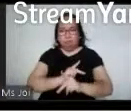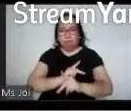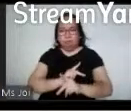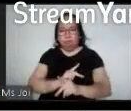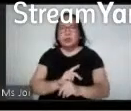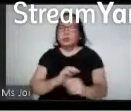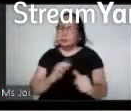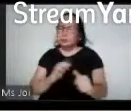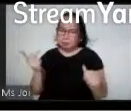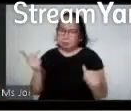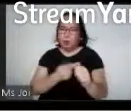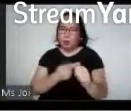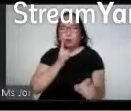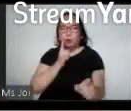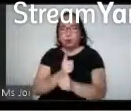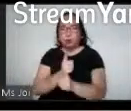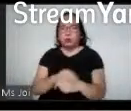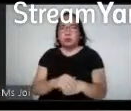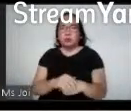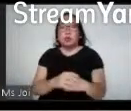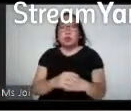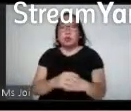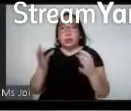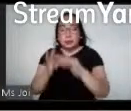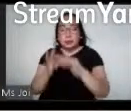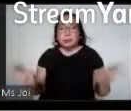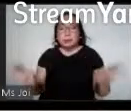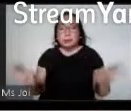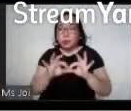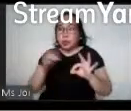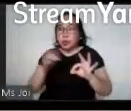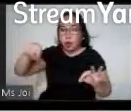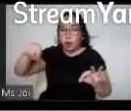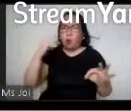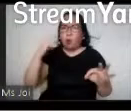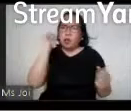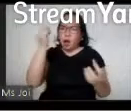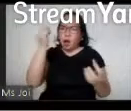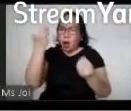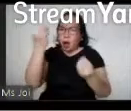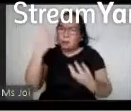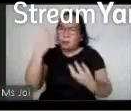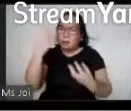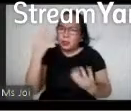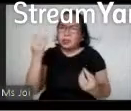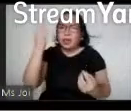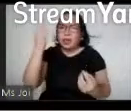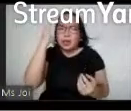And how do we do that?